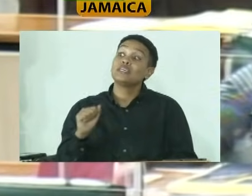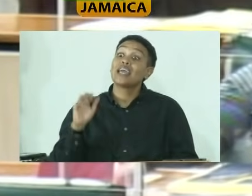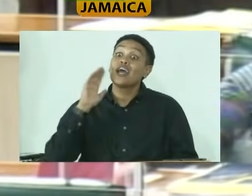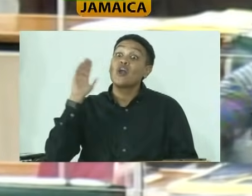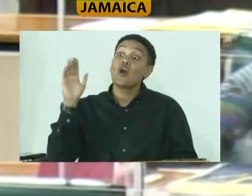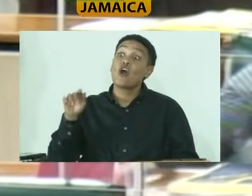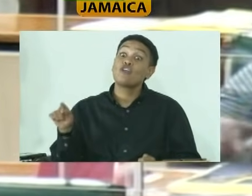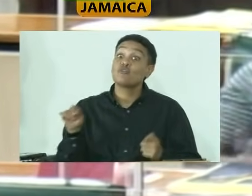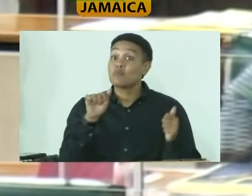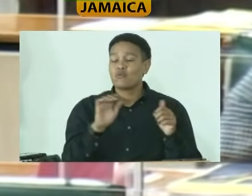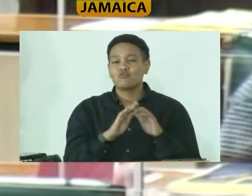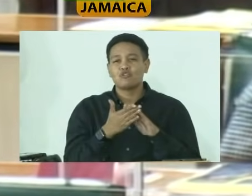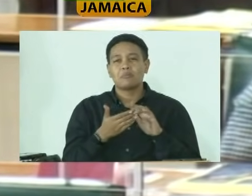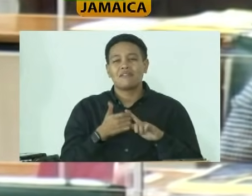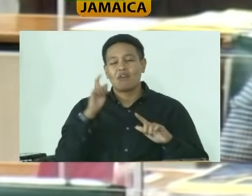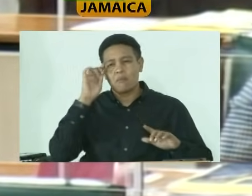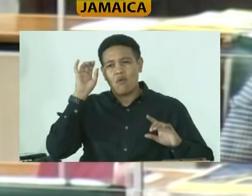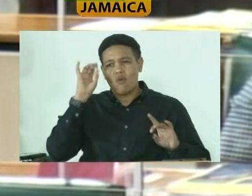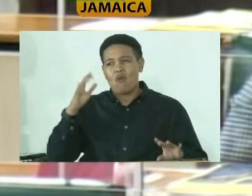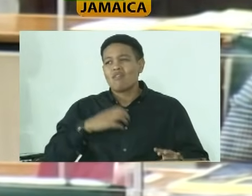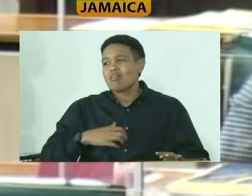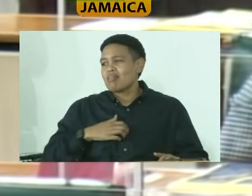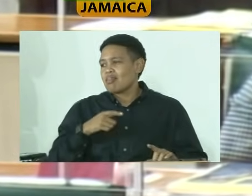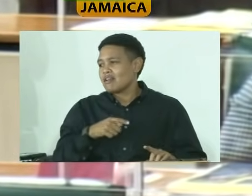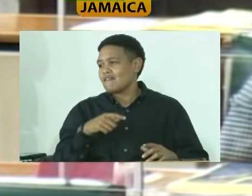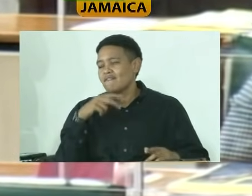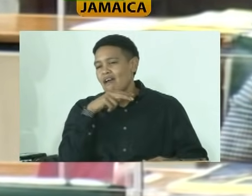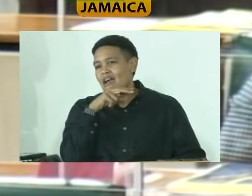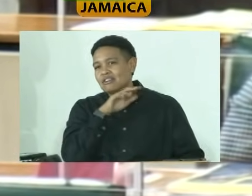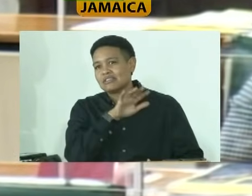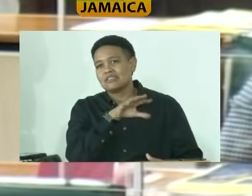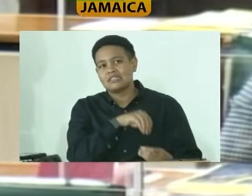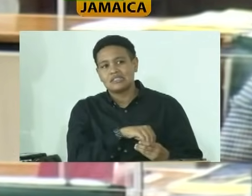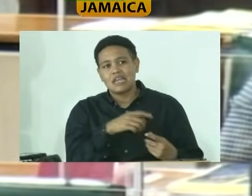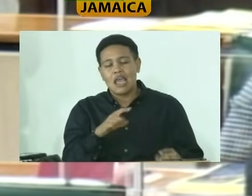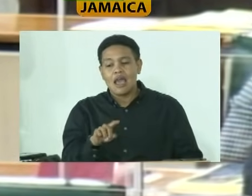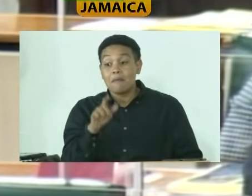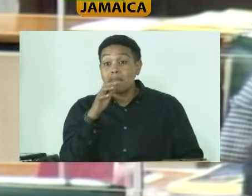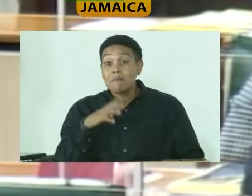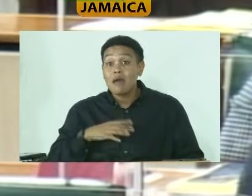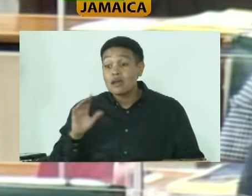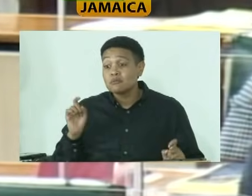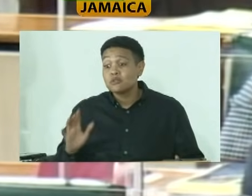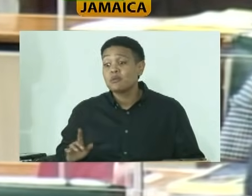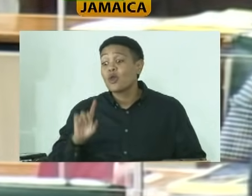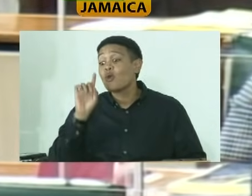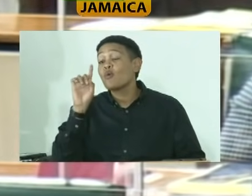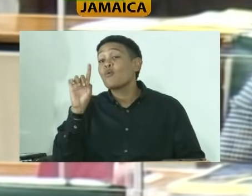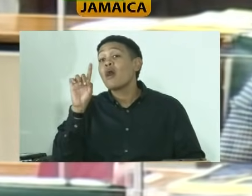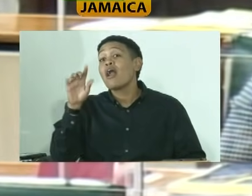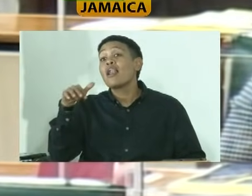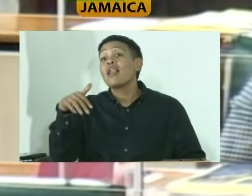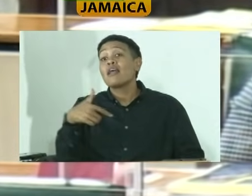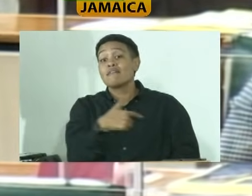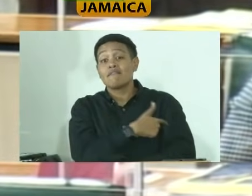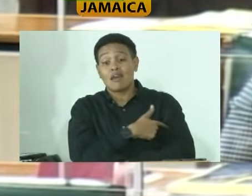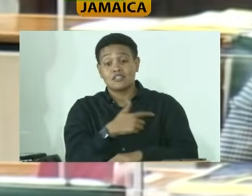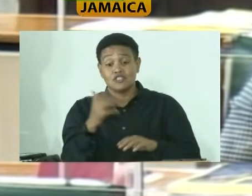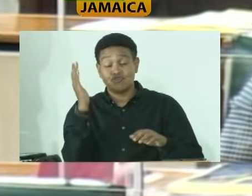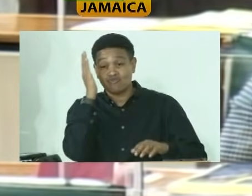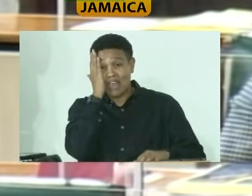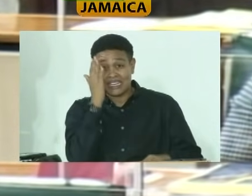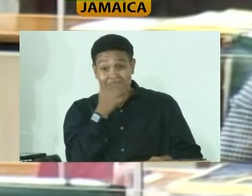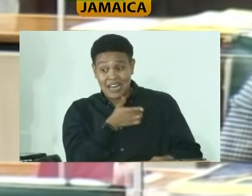rid Jamaica of the scourge of this virus. Madam Speaker, one unvaccinated resident